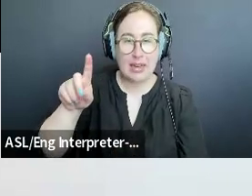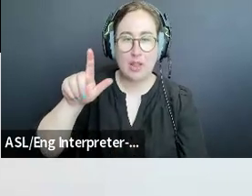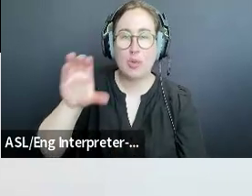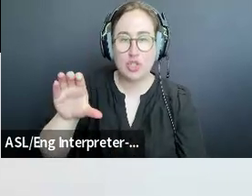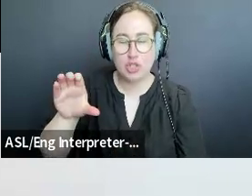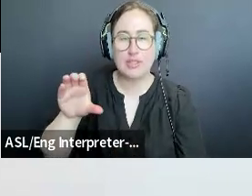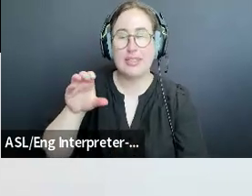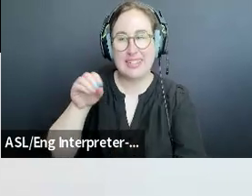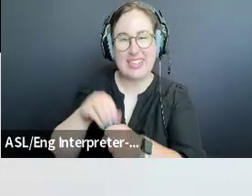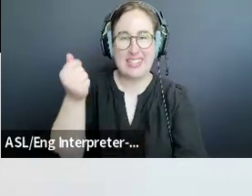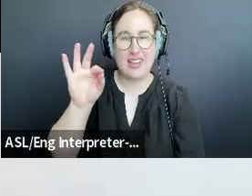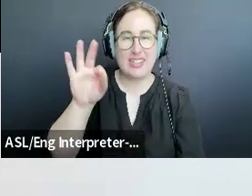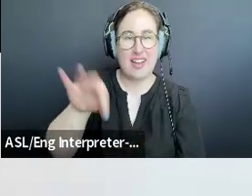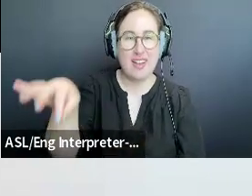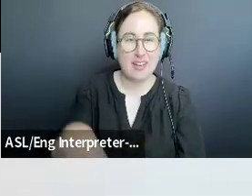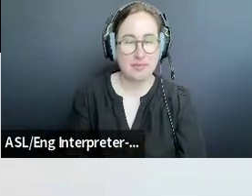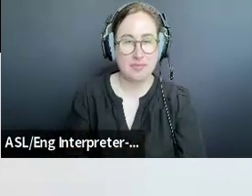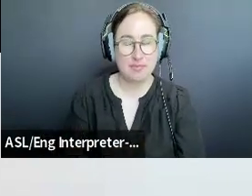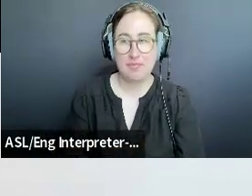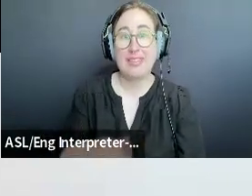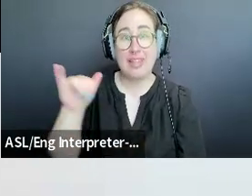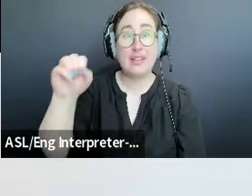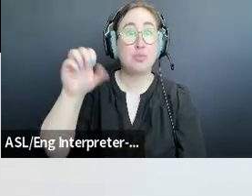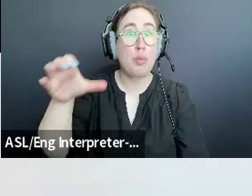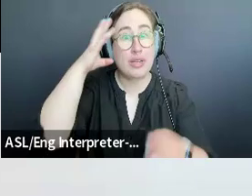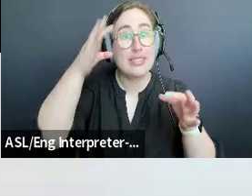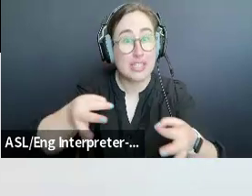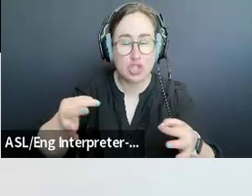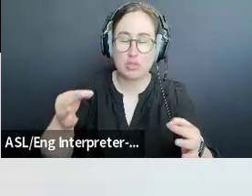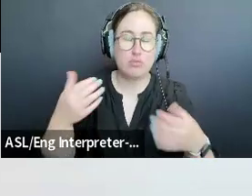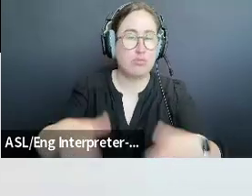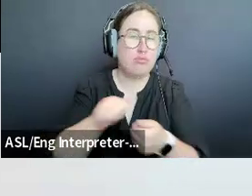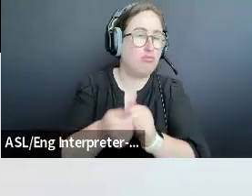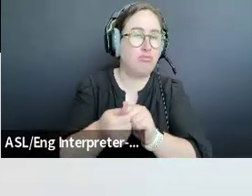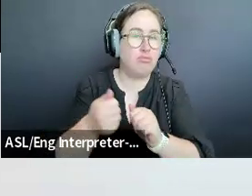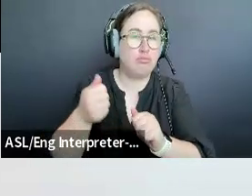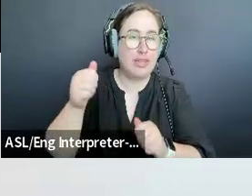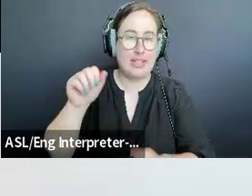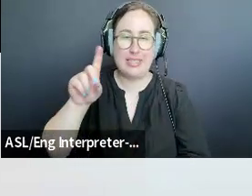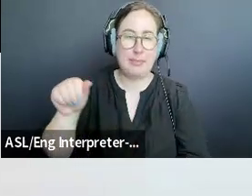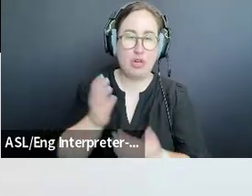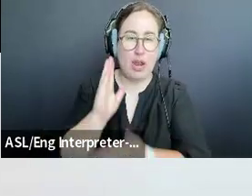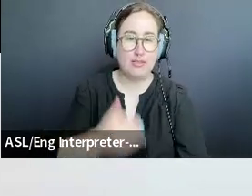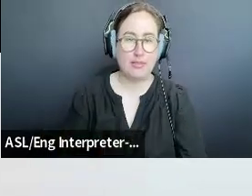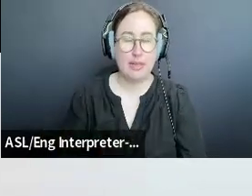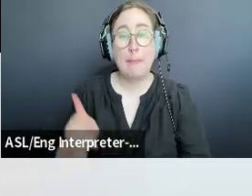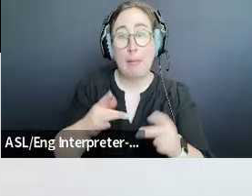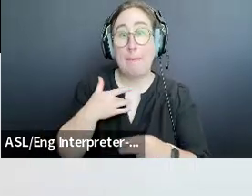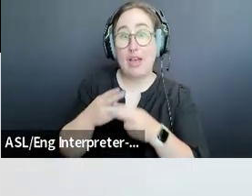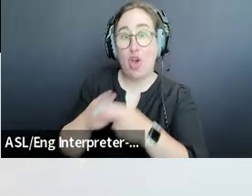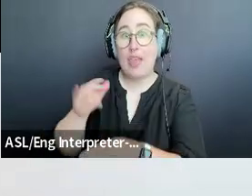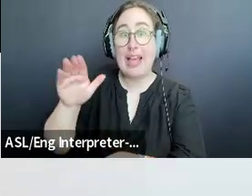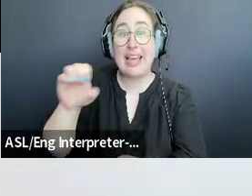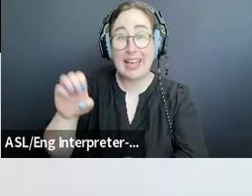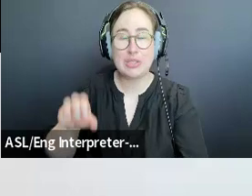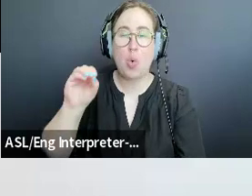Wilson in 1999. This Supreme Court decision radically changed disability rights. Now, people often refer to this case